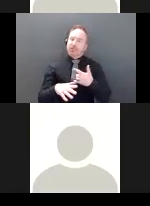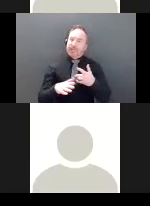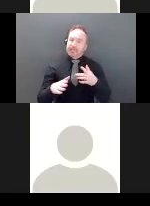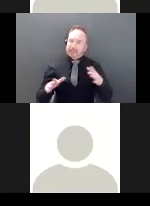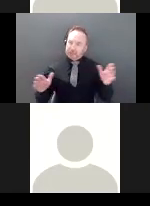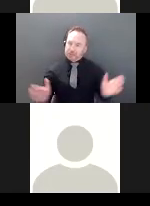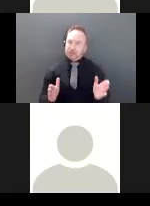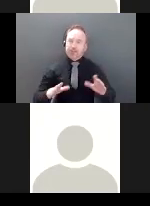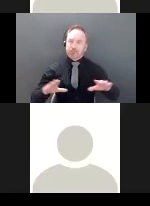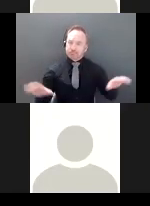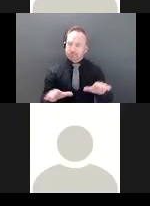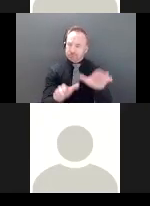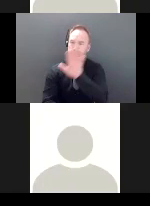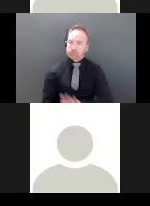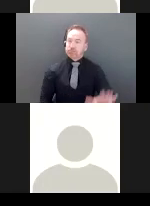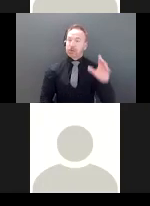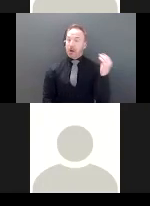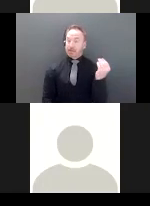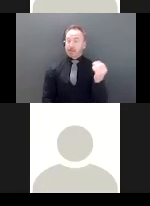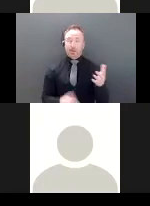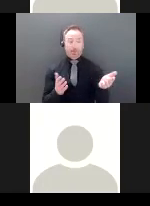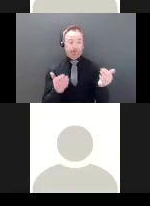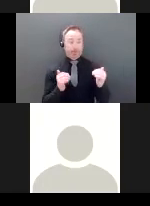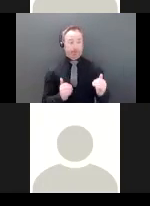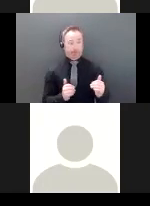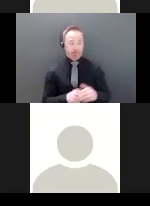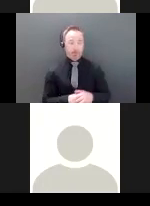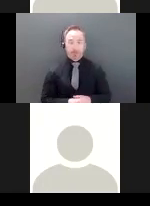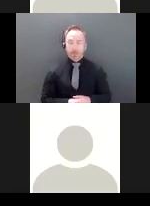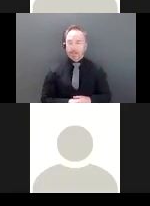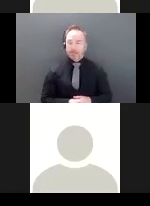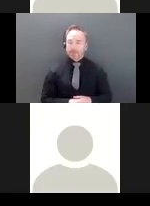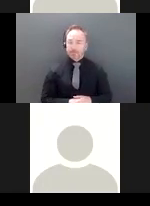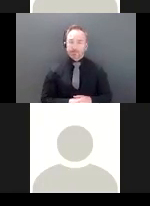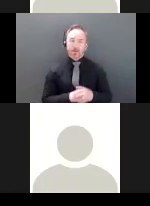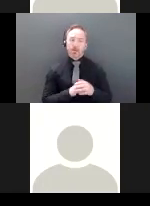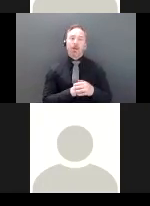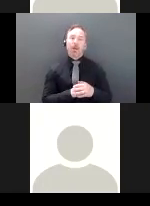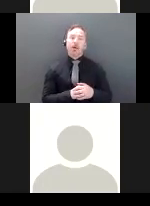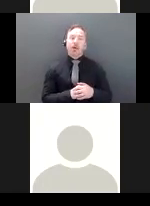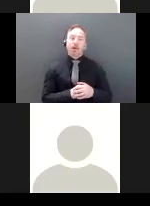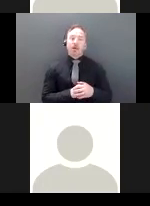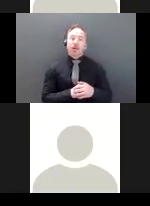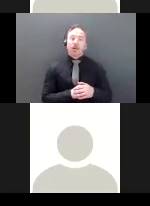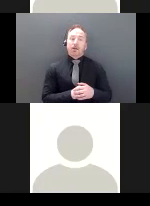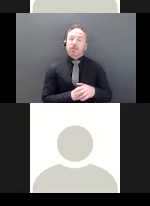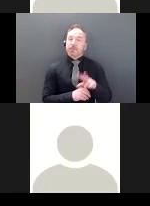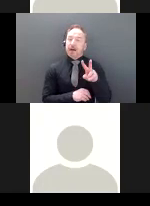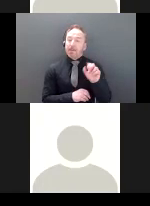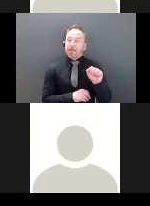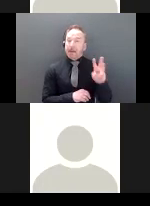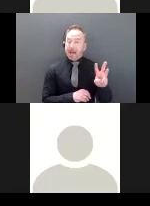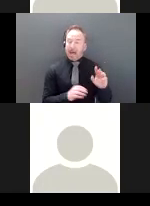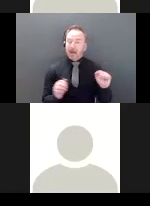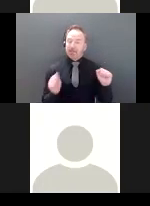Ontario. So we'll go on to the next slide. Violence against women as a definition, most of